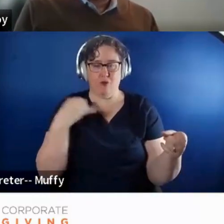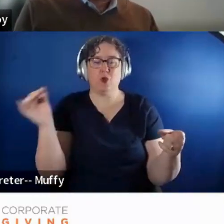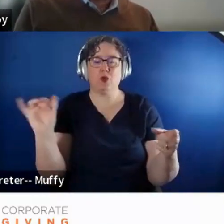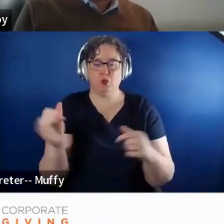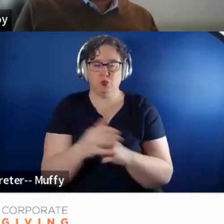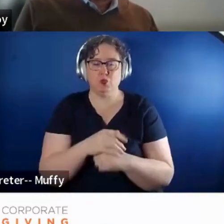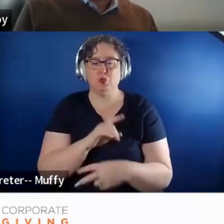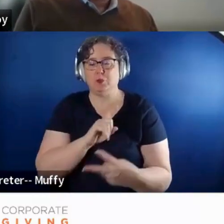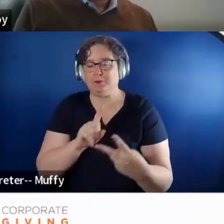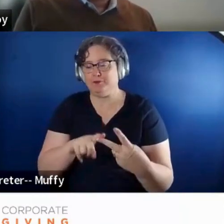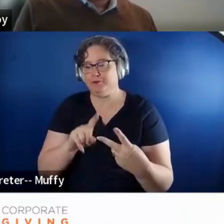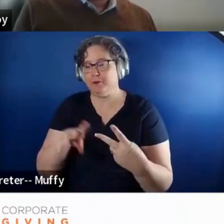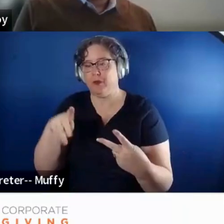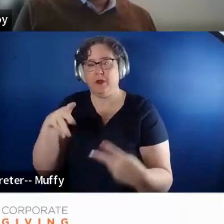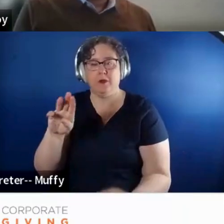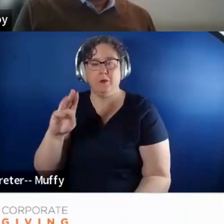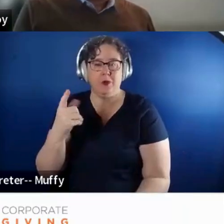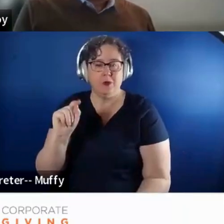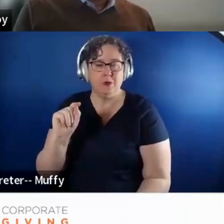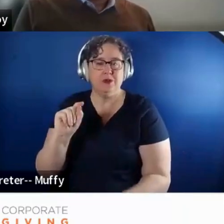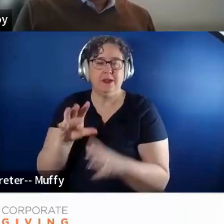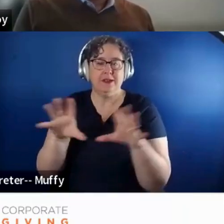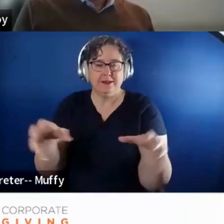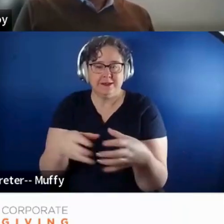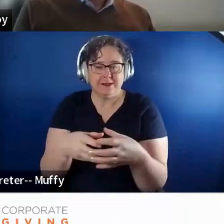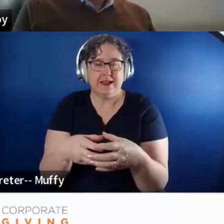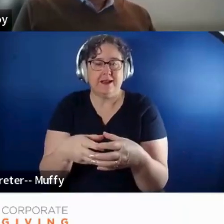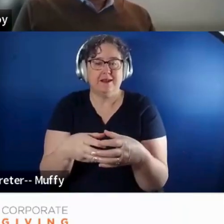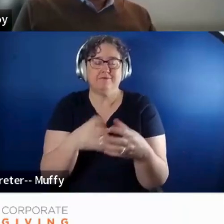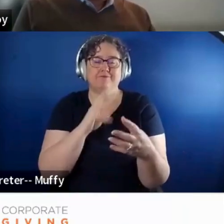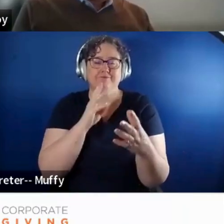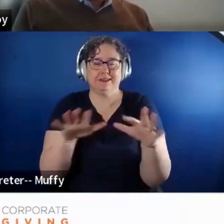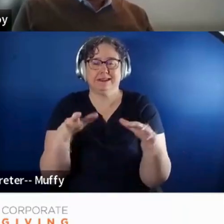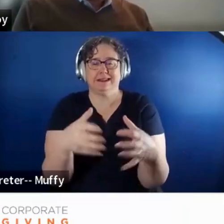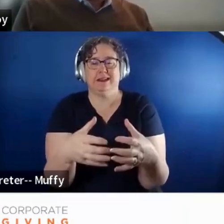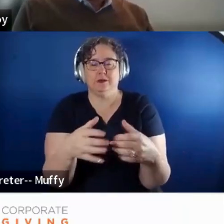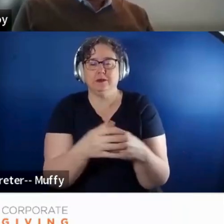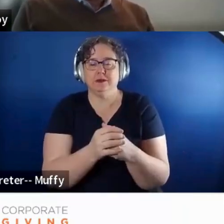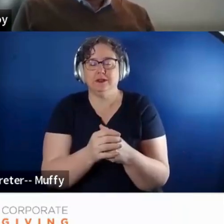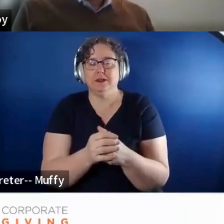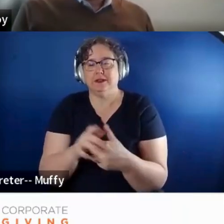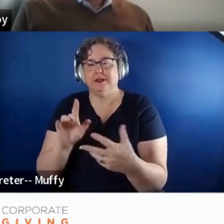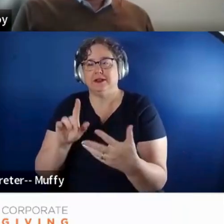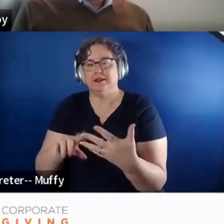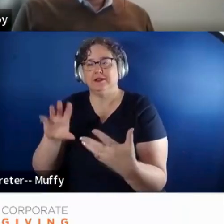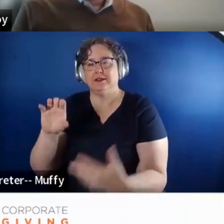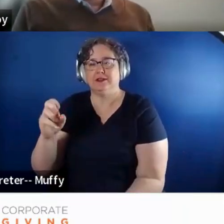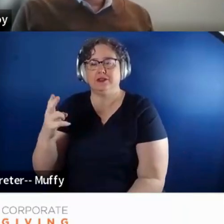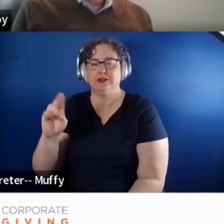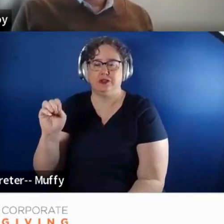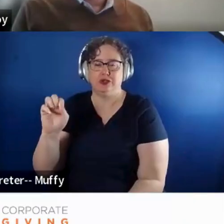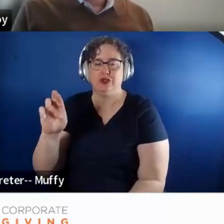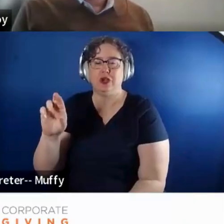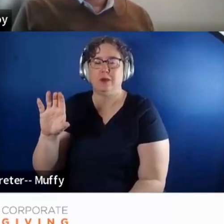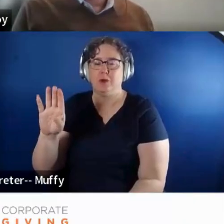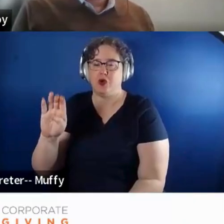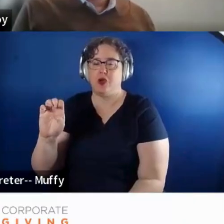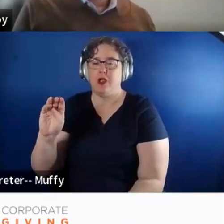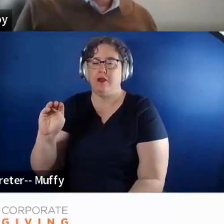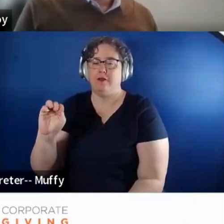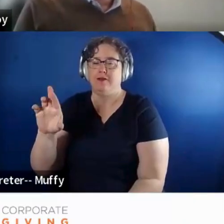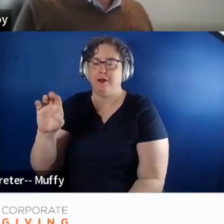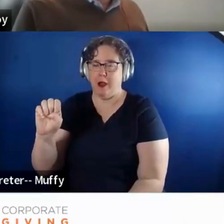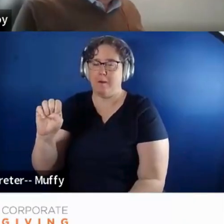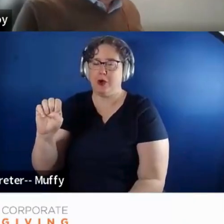or whether it is the Puget Sound Business Journal Awards luncheon, and then the Chamber of Commerce. Those was